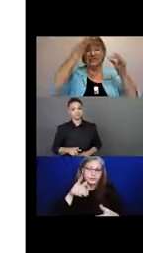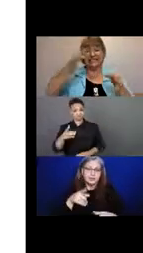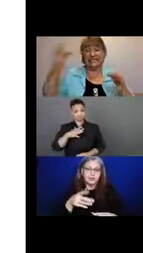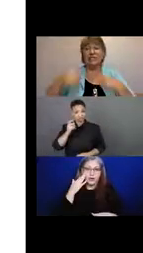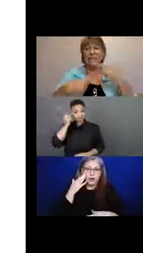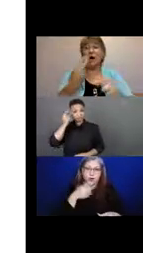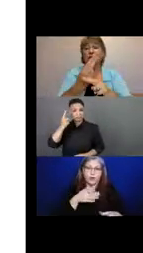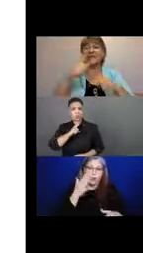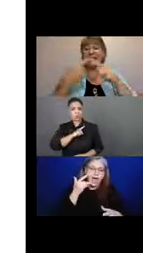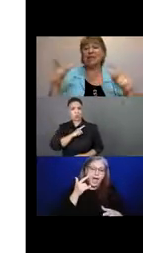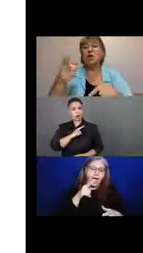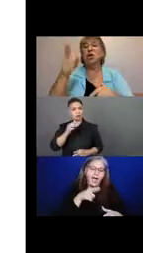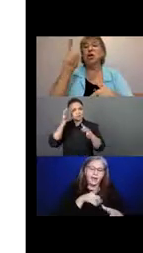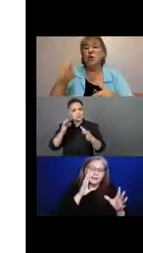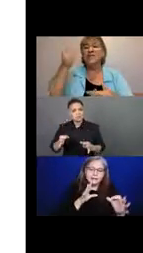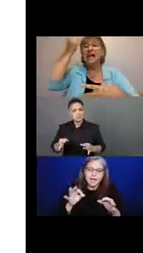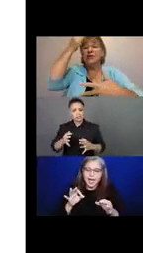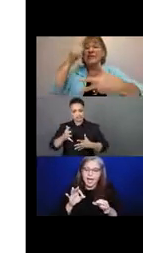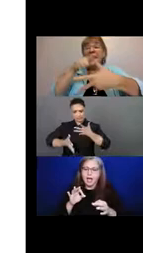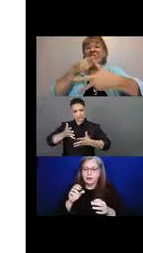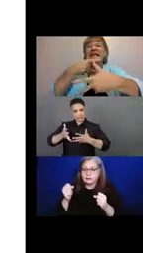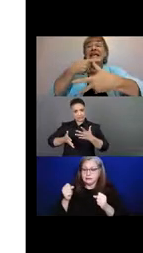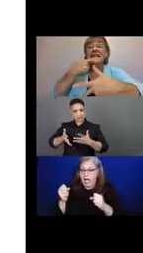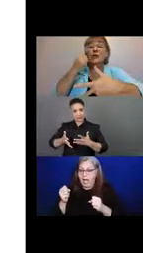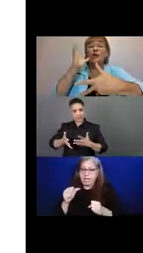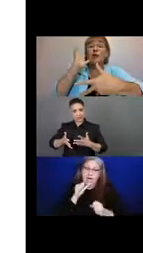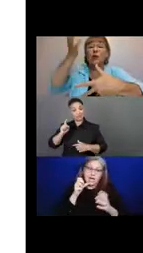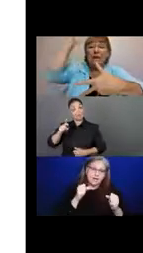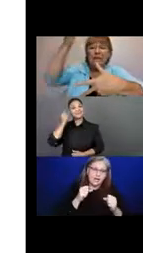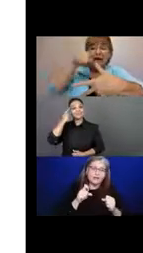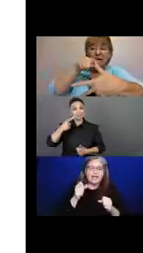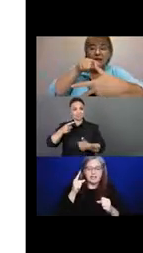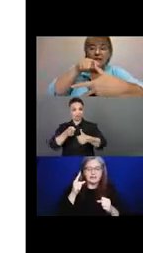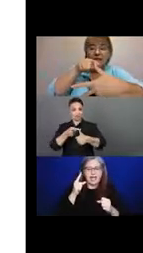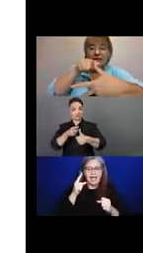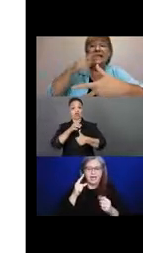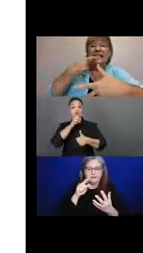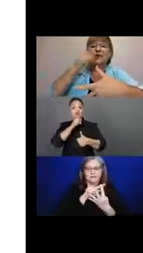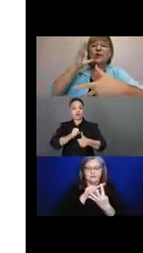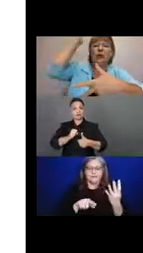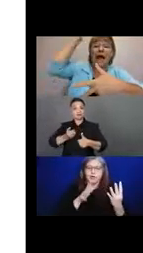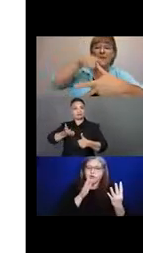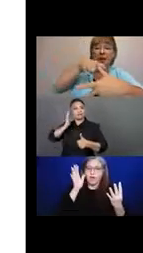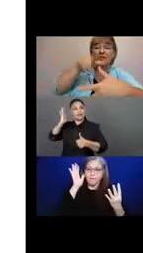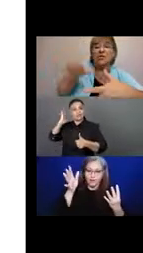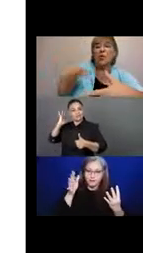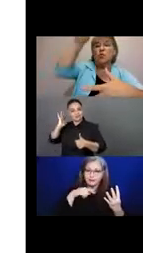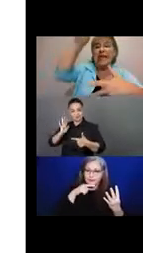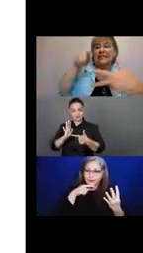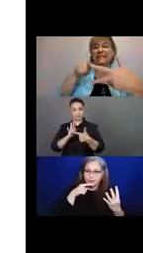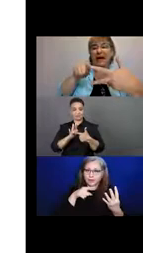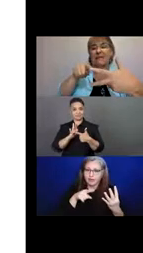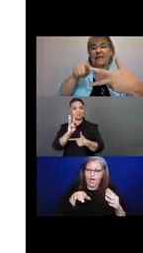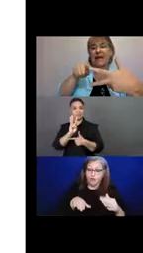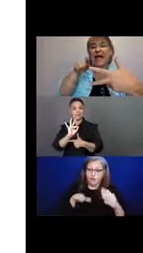their decisions about using signage. You have to understand the hearing grandparents. The hearing grandparents